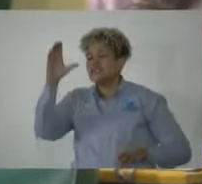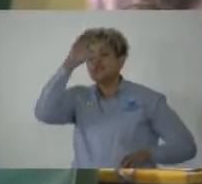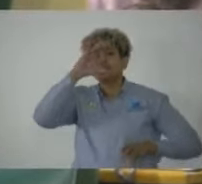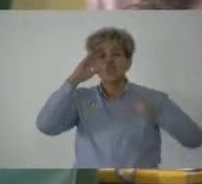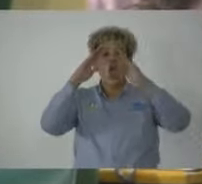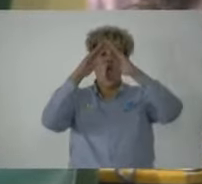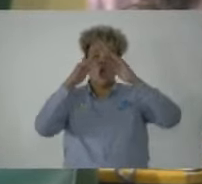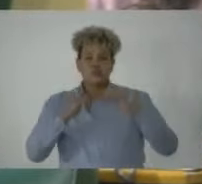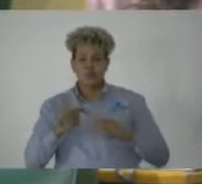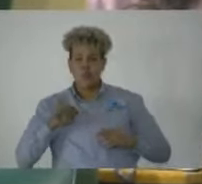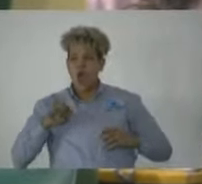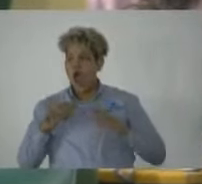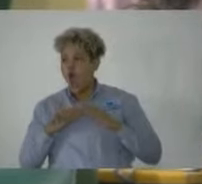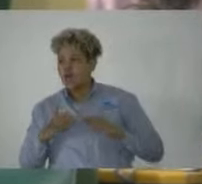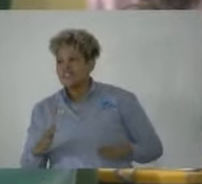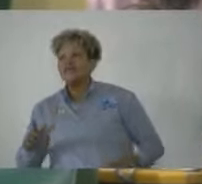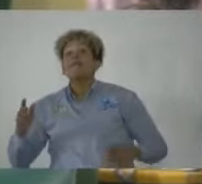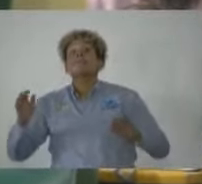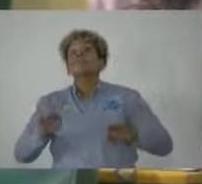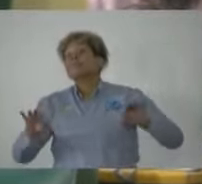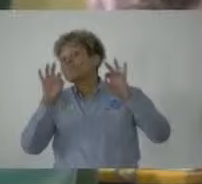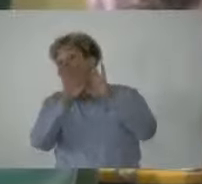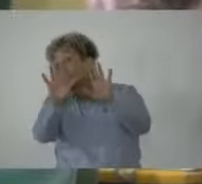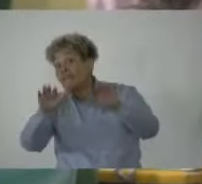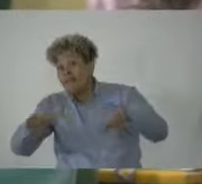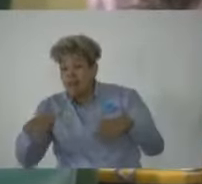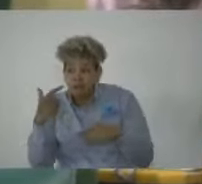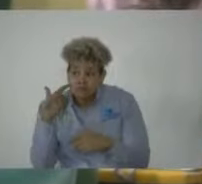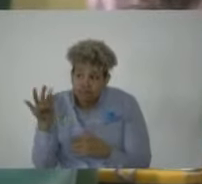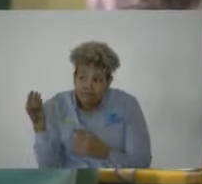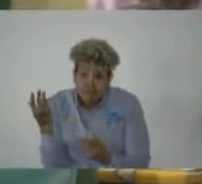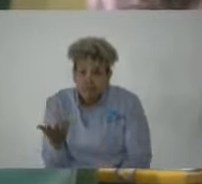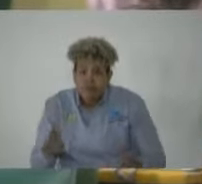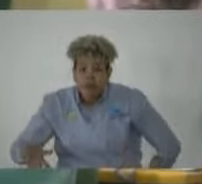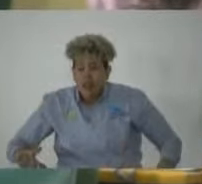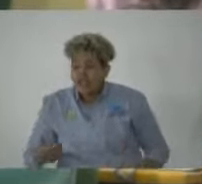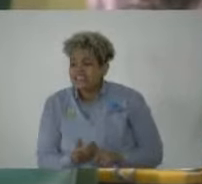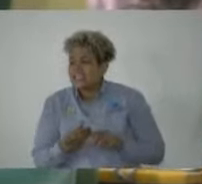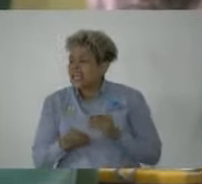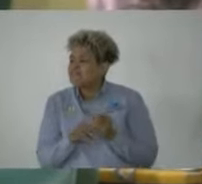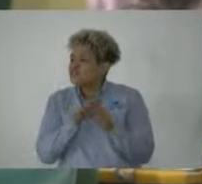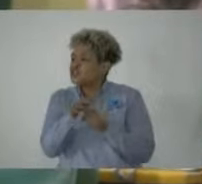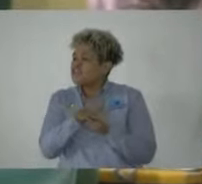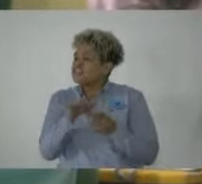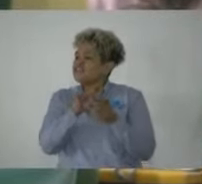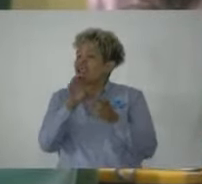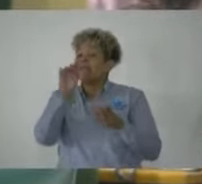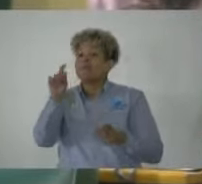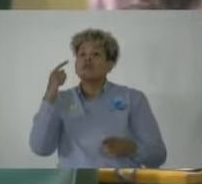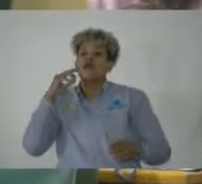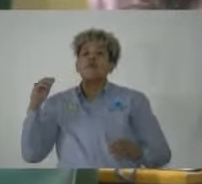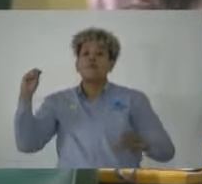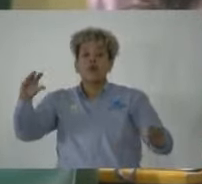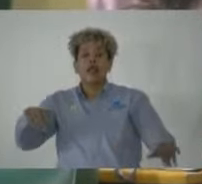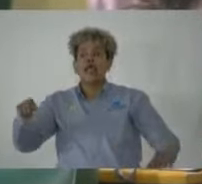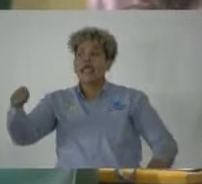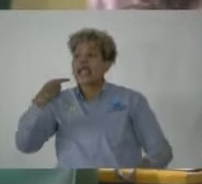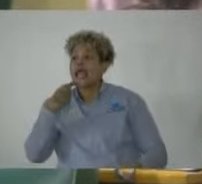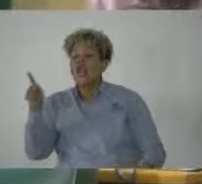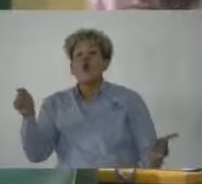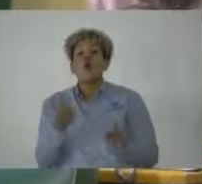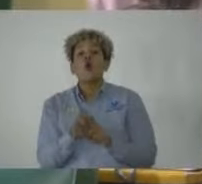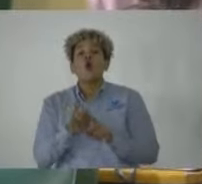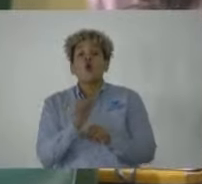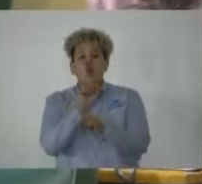housing. Importantly, which has not been carried sufficiently in the media, he announced that